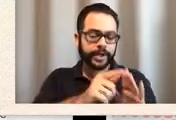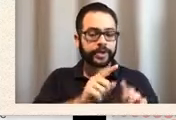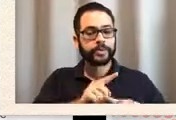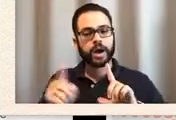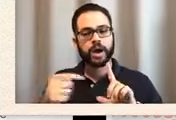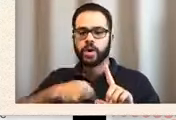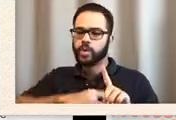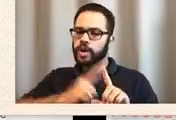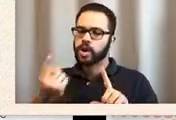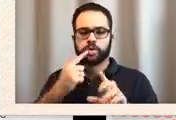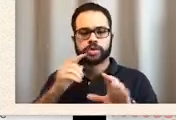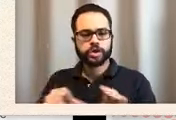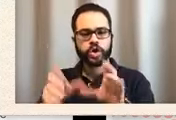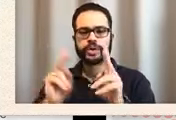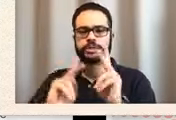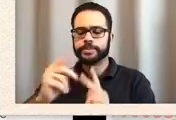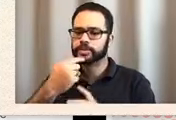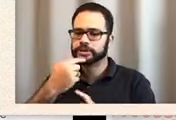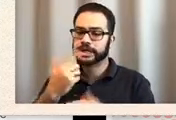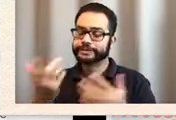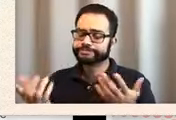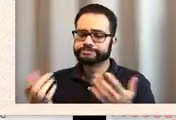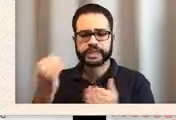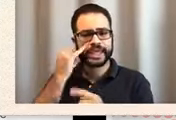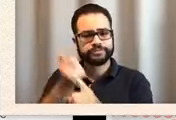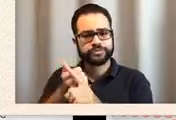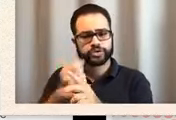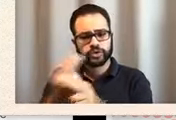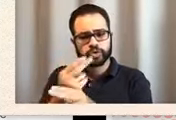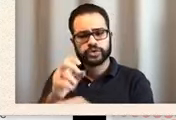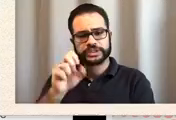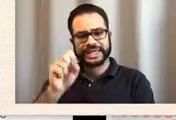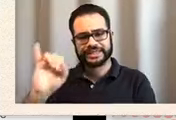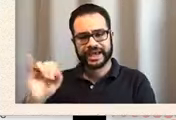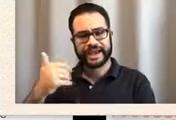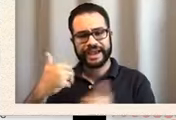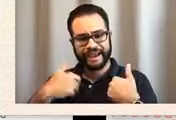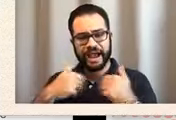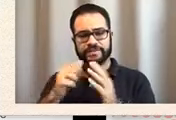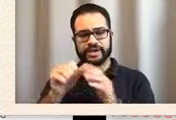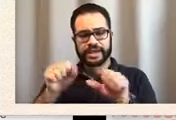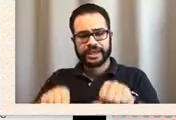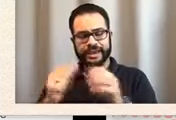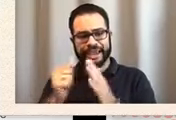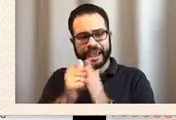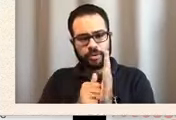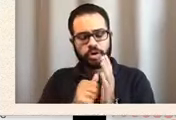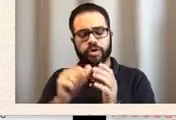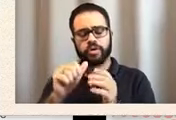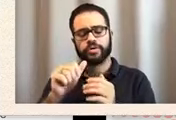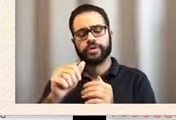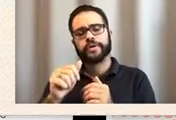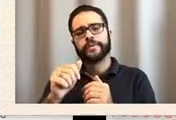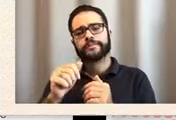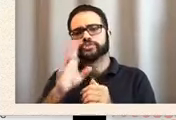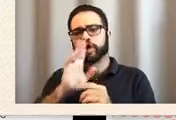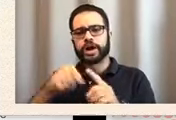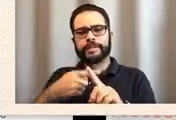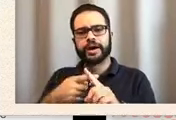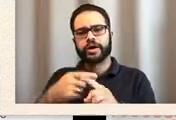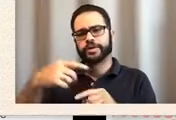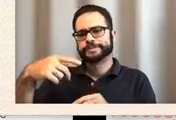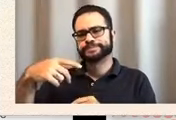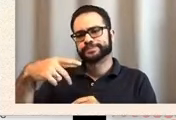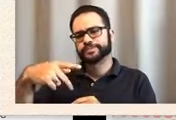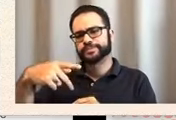encourage people, hey, if you're on SSI and you have an ABLE account, definitely check out what they call the POMS manual, the Social Security